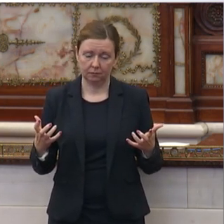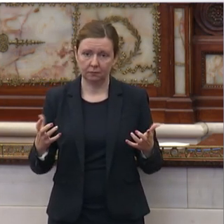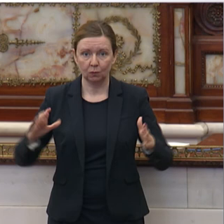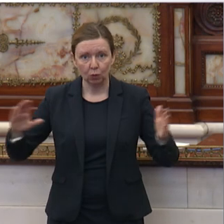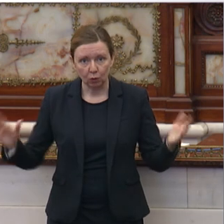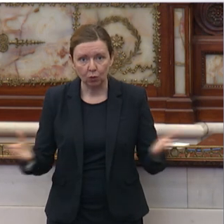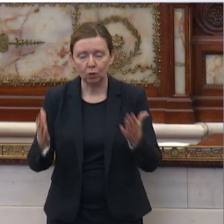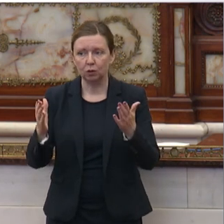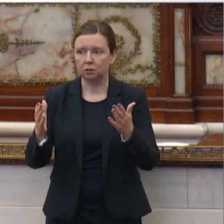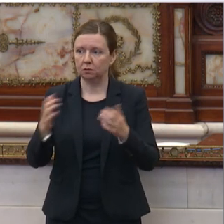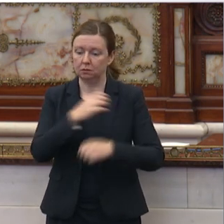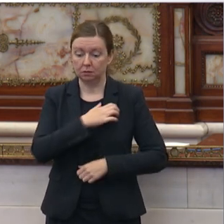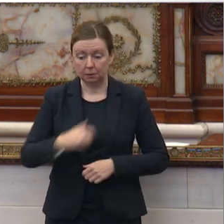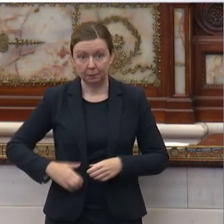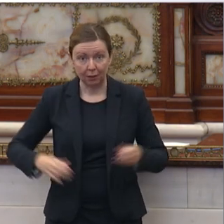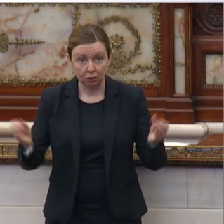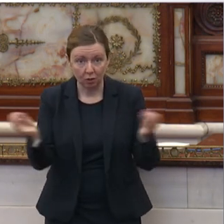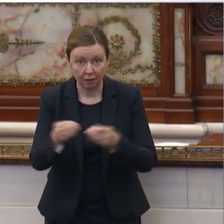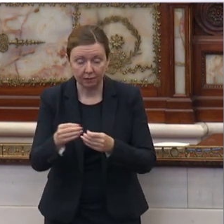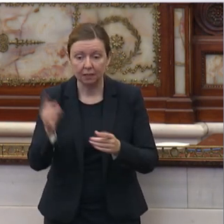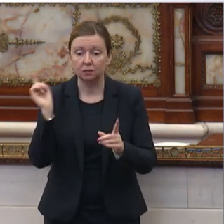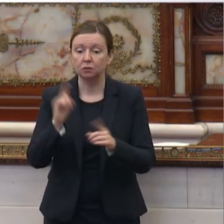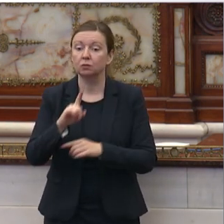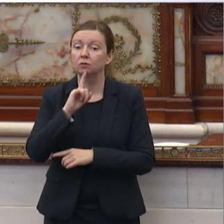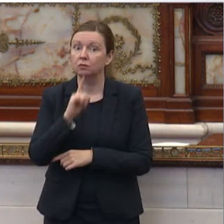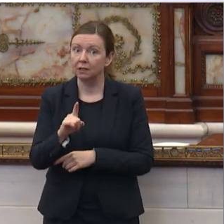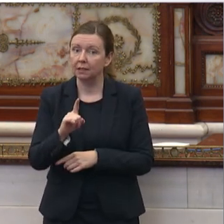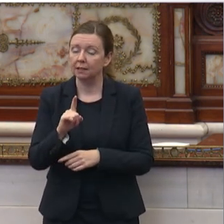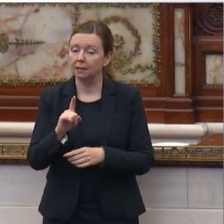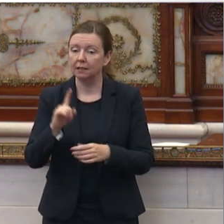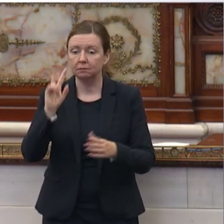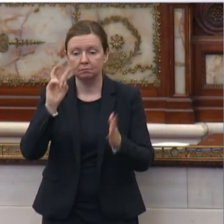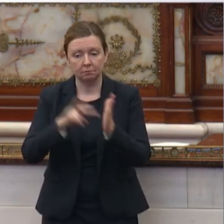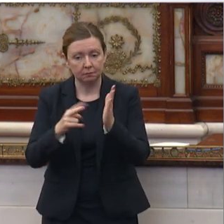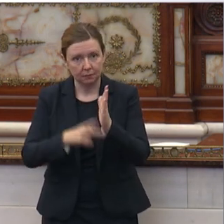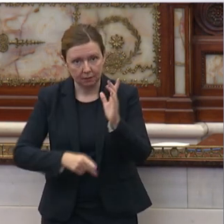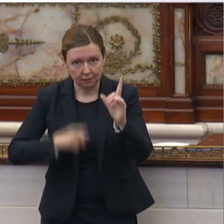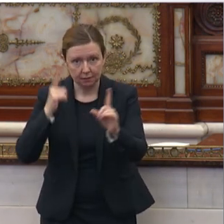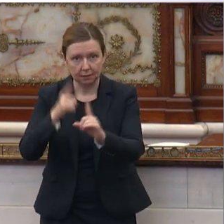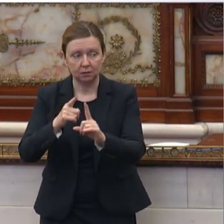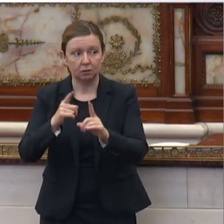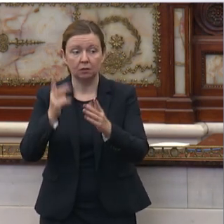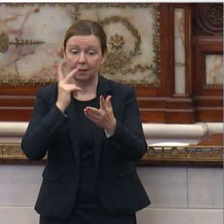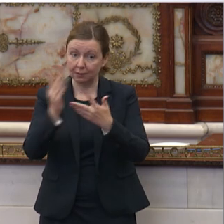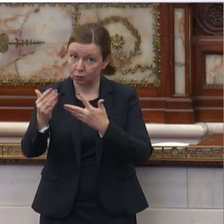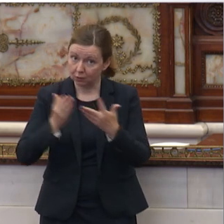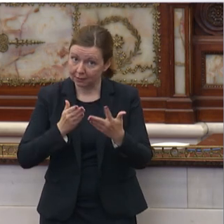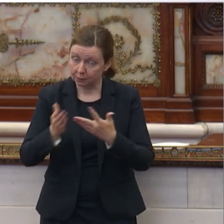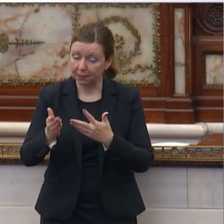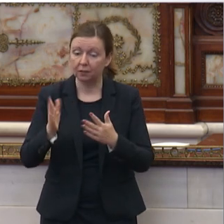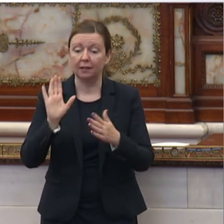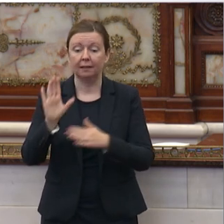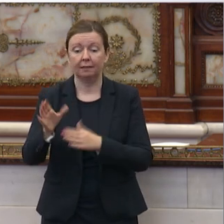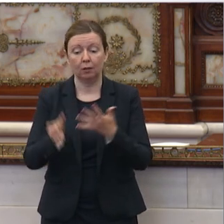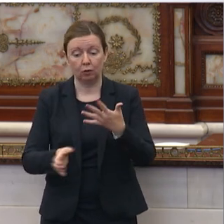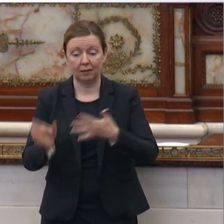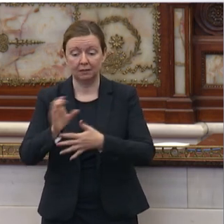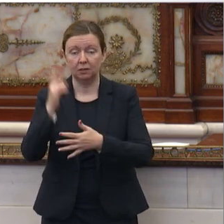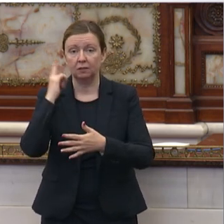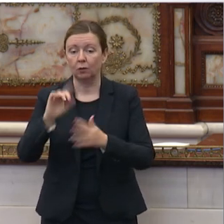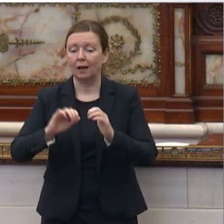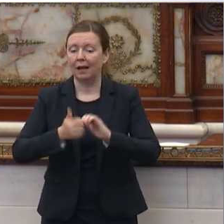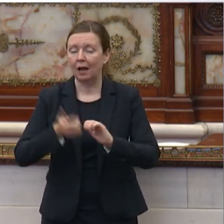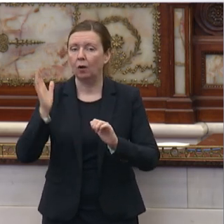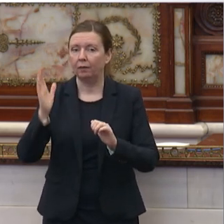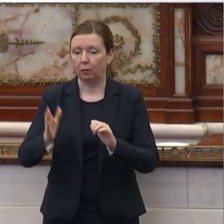urge the administration to really be intentional and deliberate and transparent in their criteria for how they're